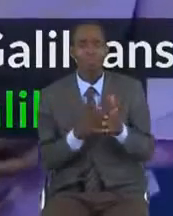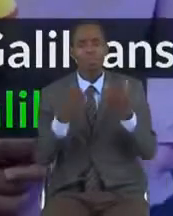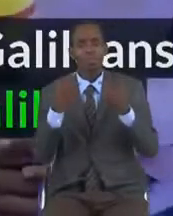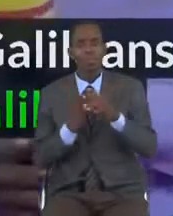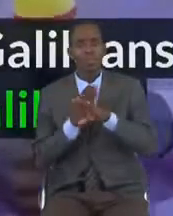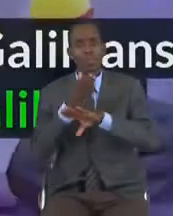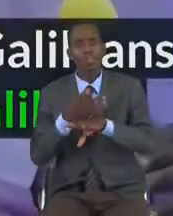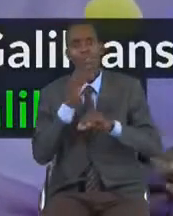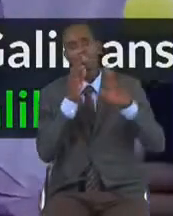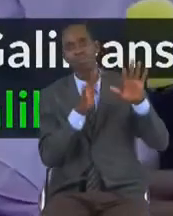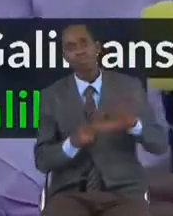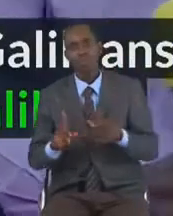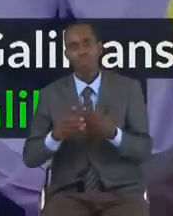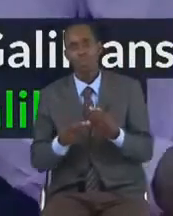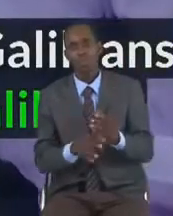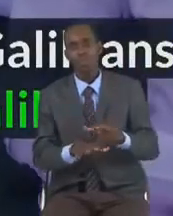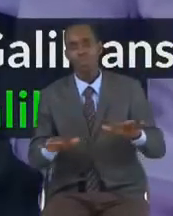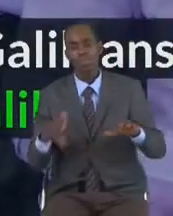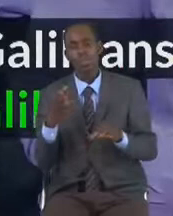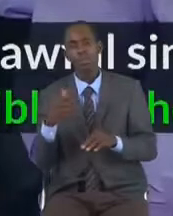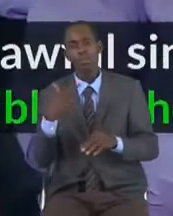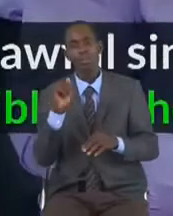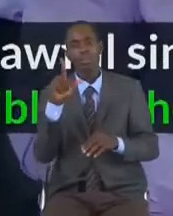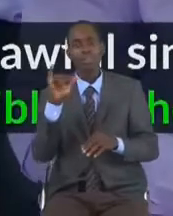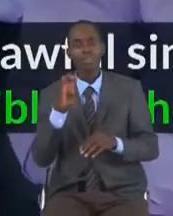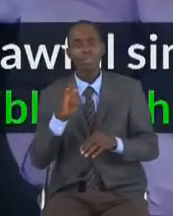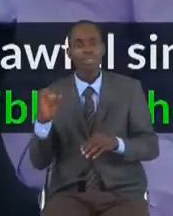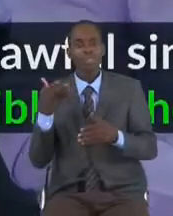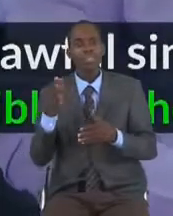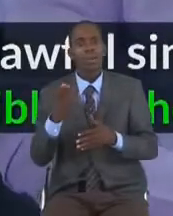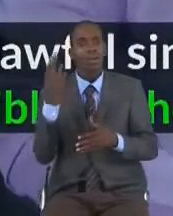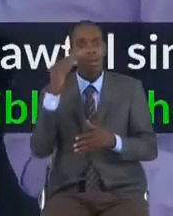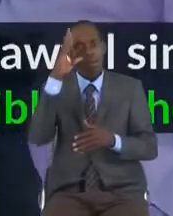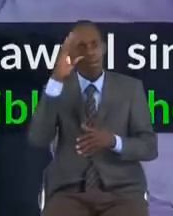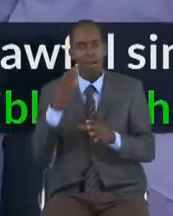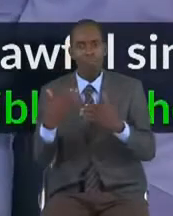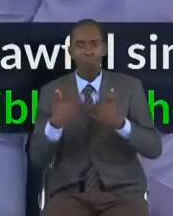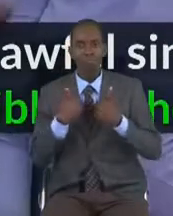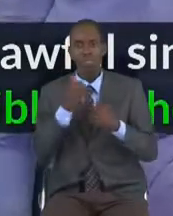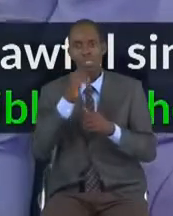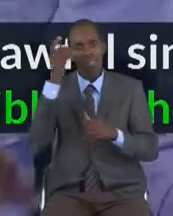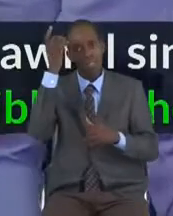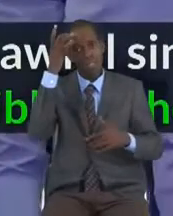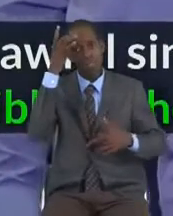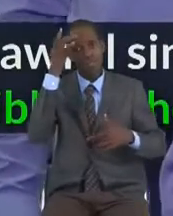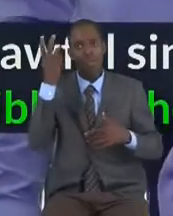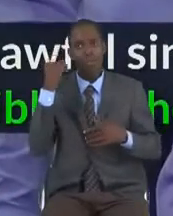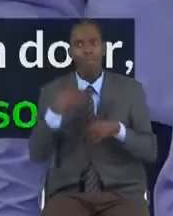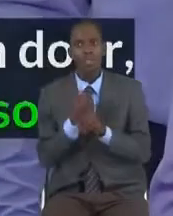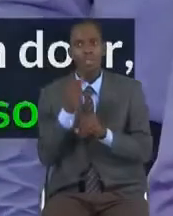Across the sea to the land of the Galileans, there a man possessed by a devil was making an awful